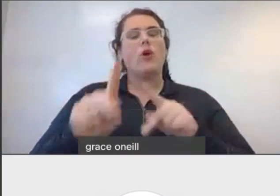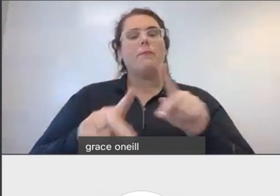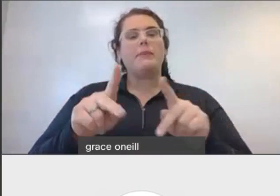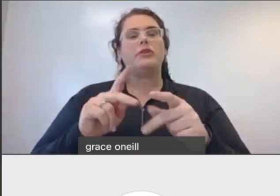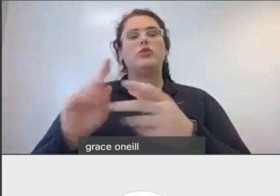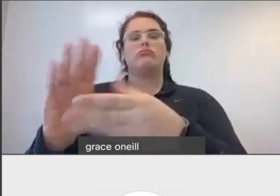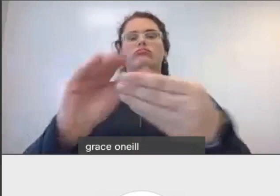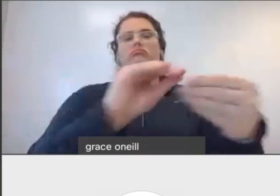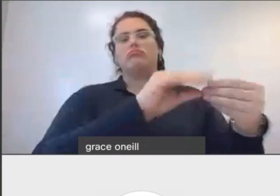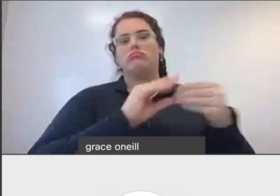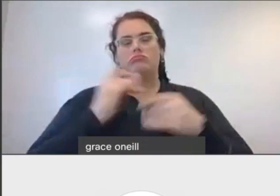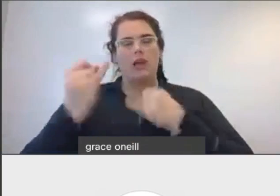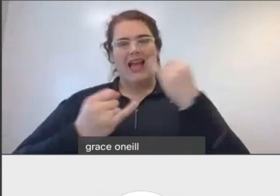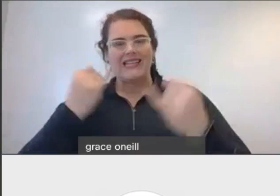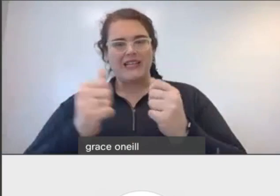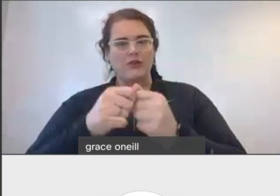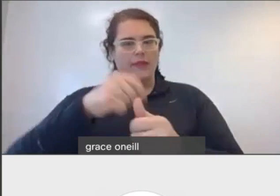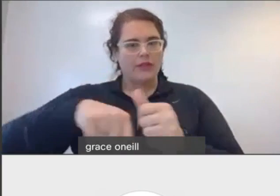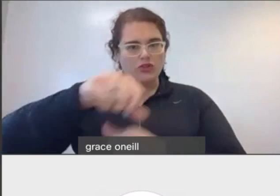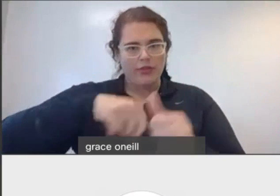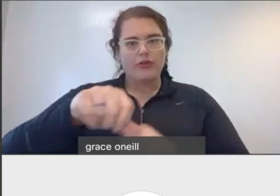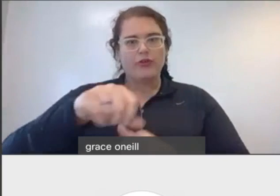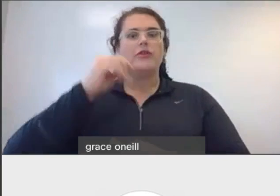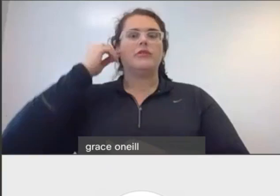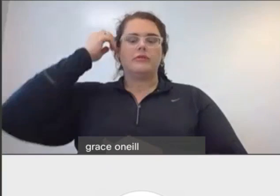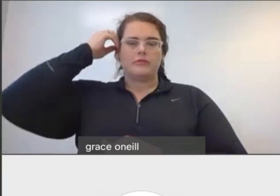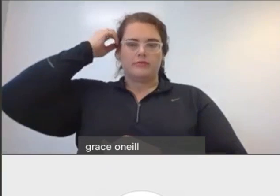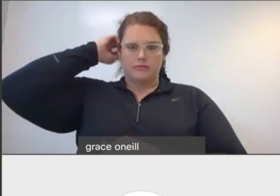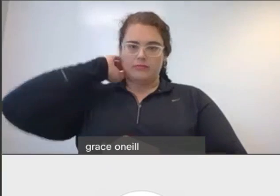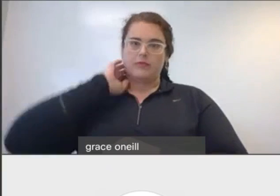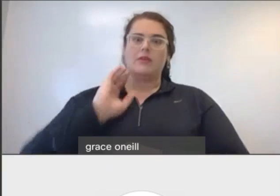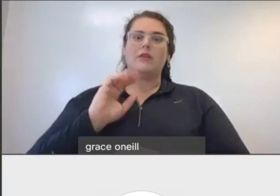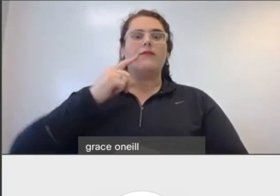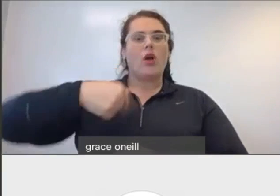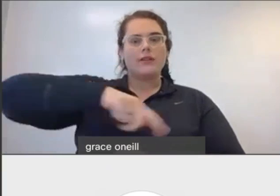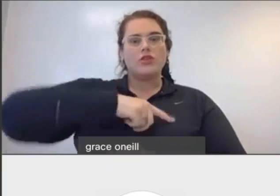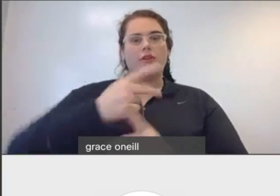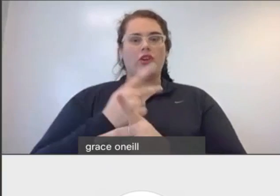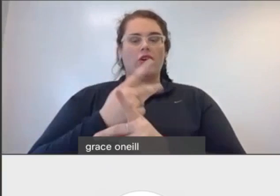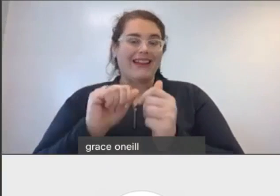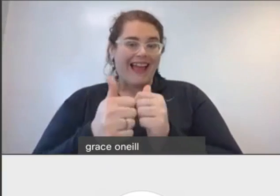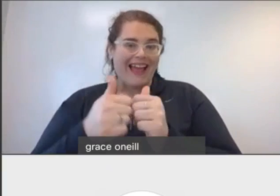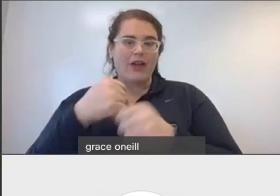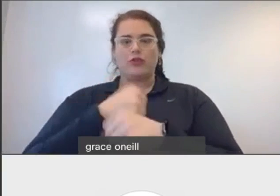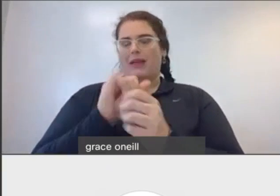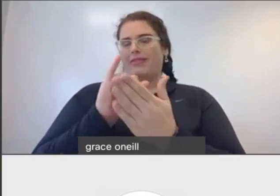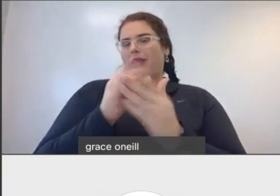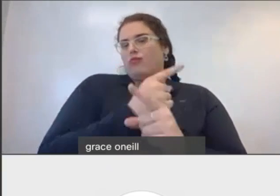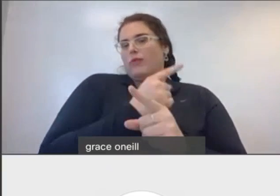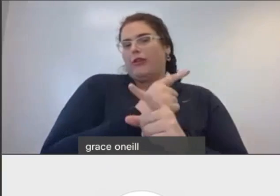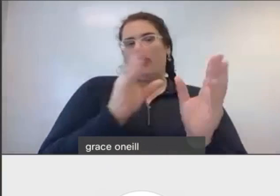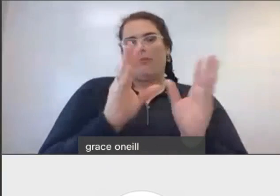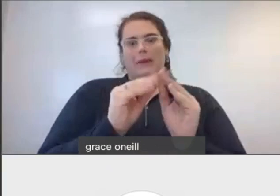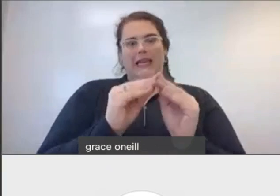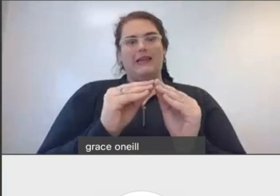um, ideas with each other and for us to figure out a way to have this be a regular meeting where we come up together